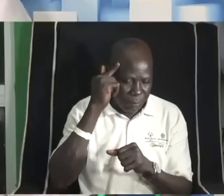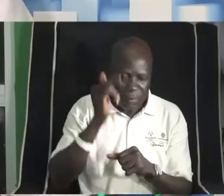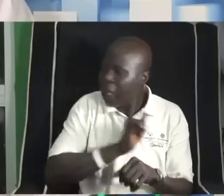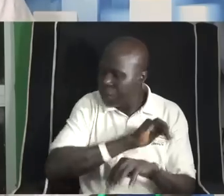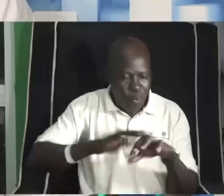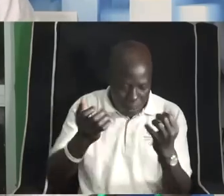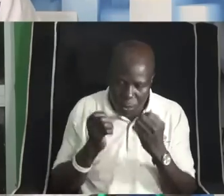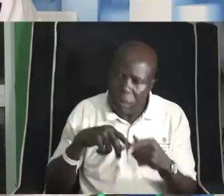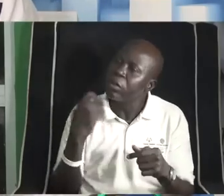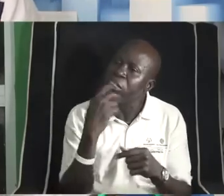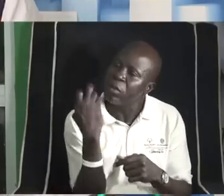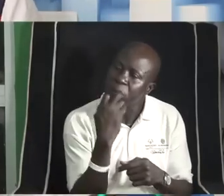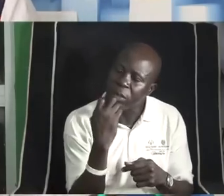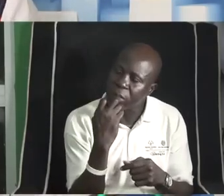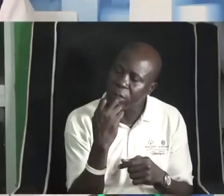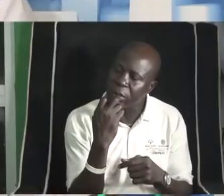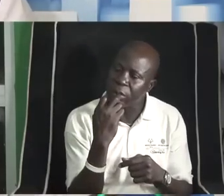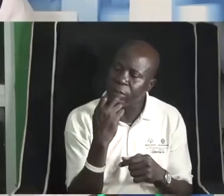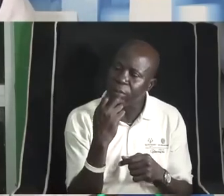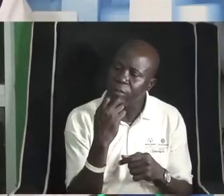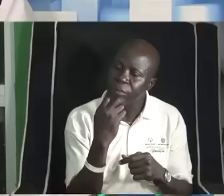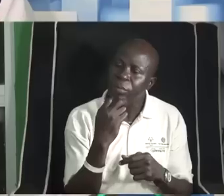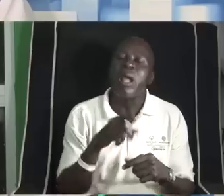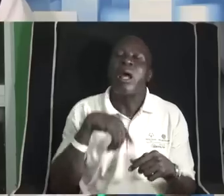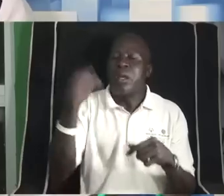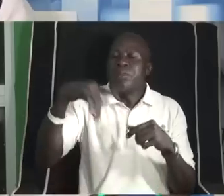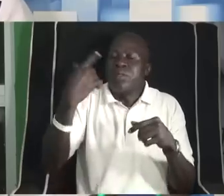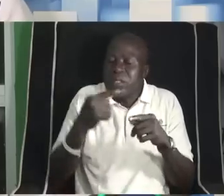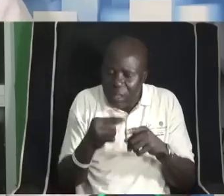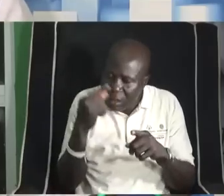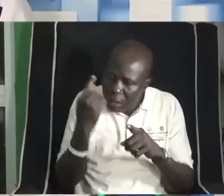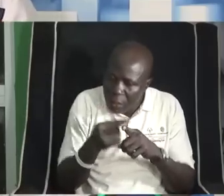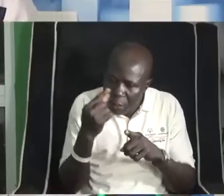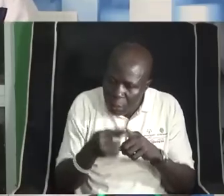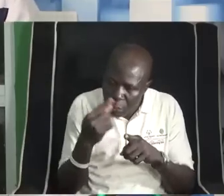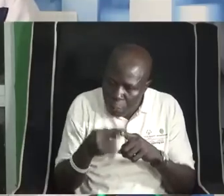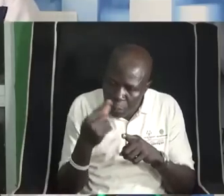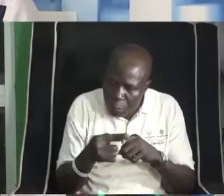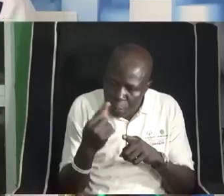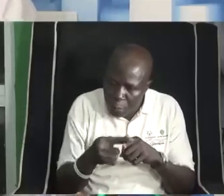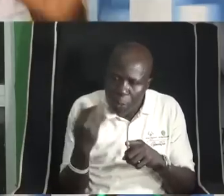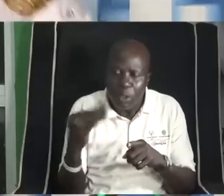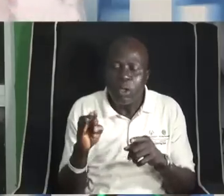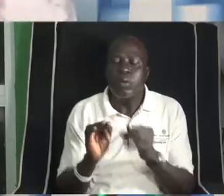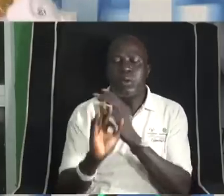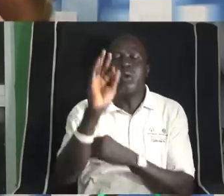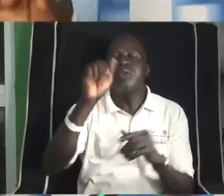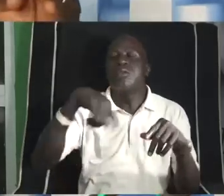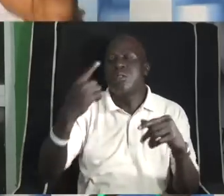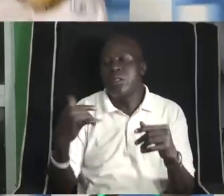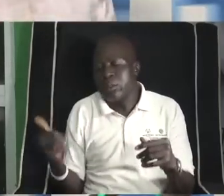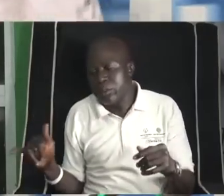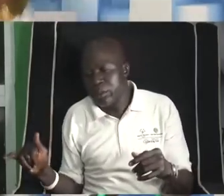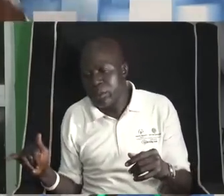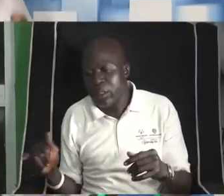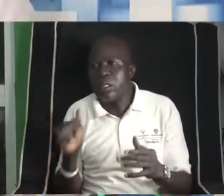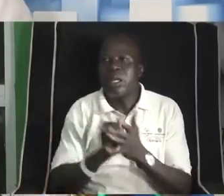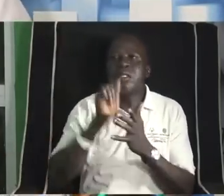the one they just say with their mouth. But I'm talking about thus says the Lord.